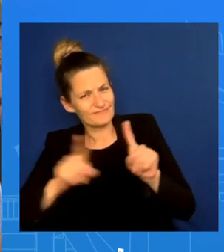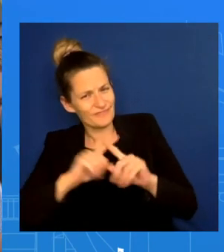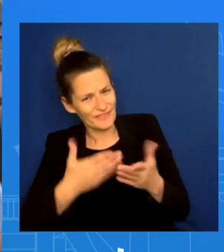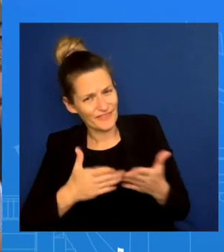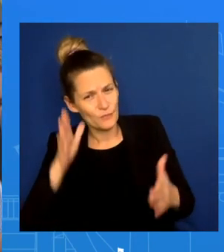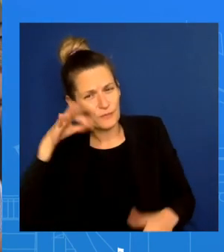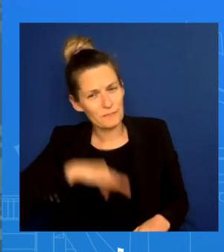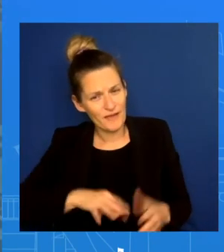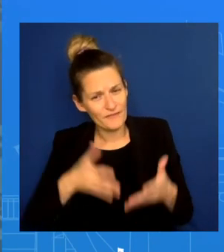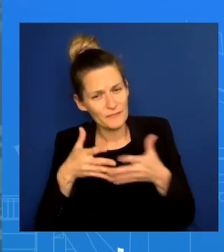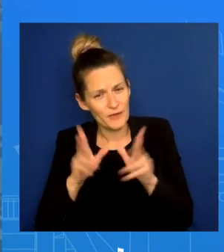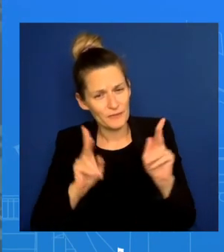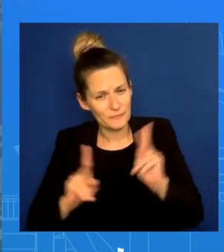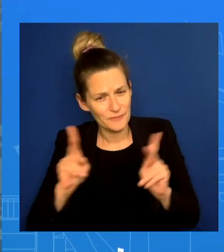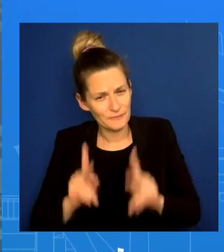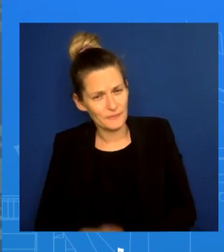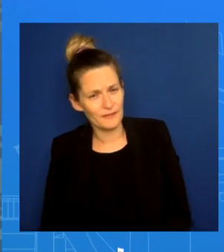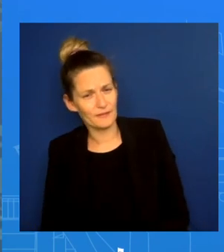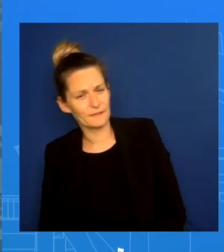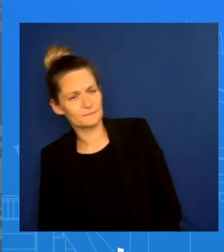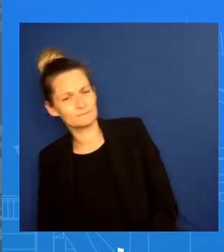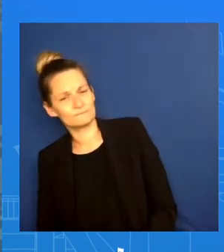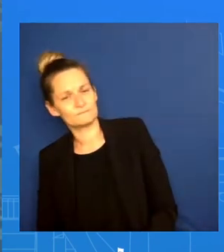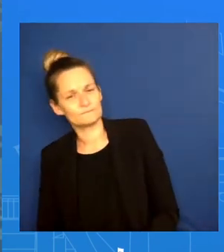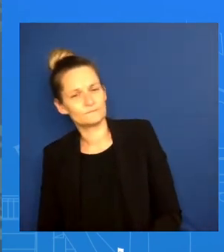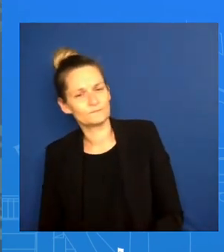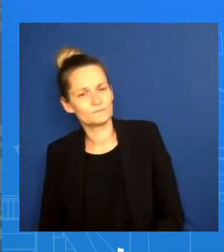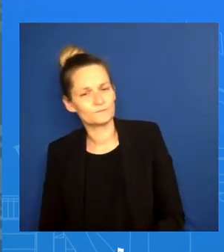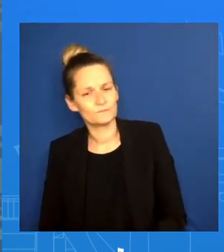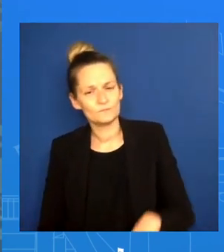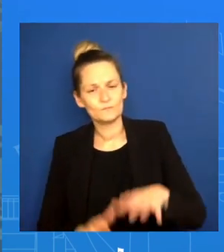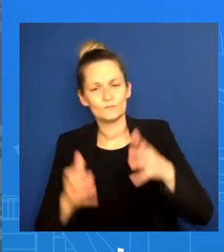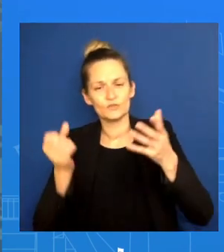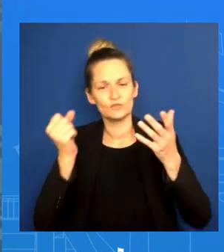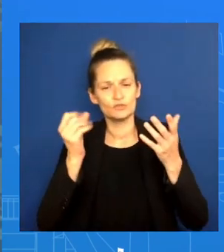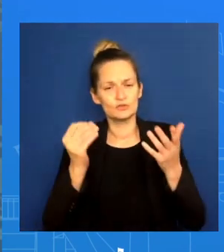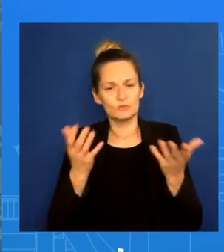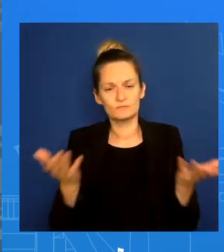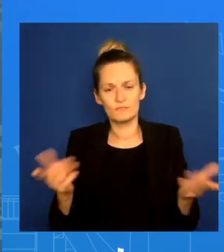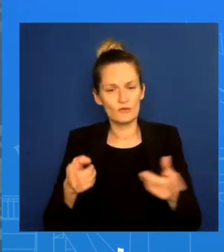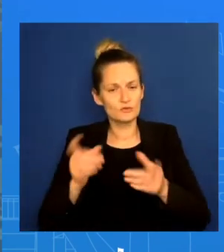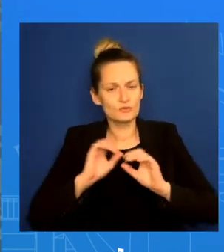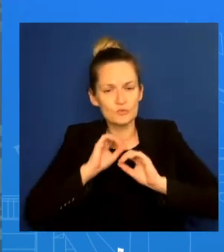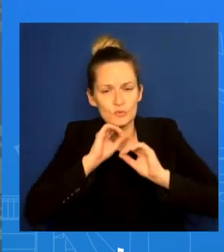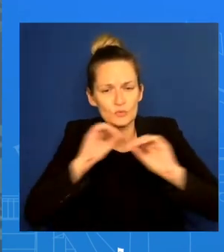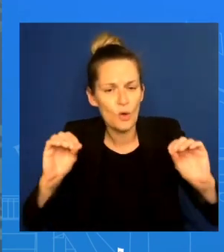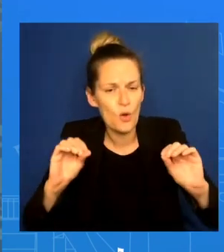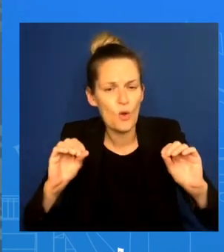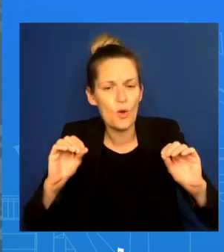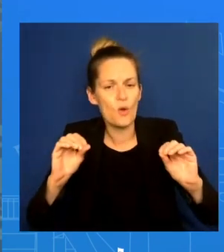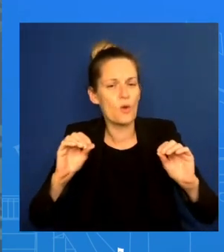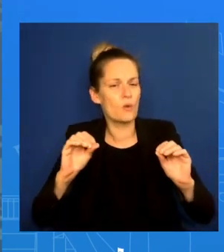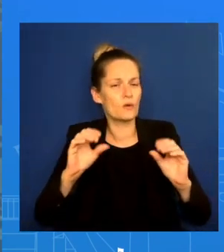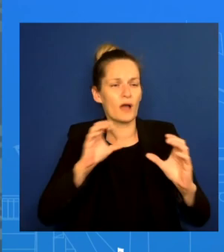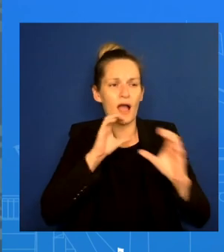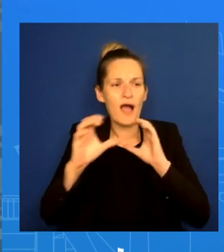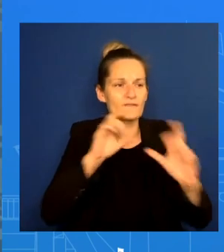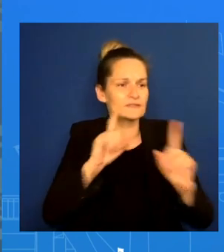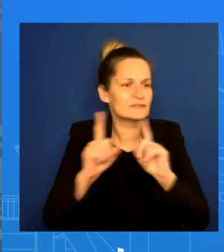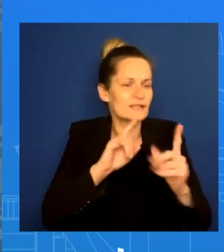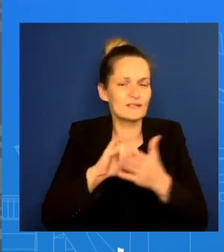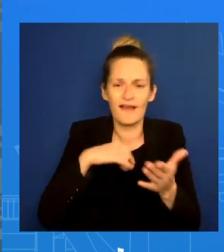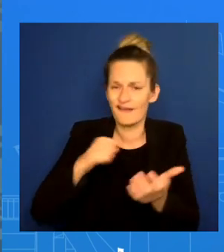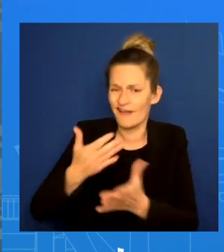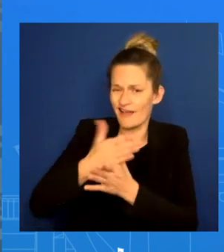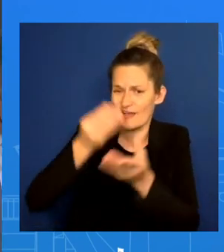there's about with no, Senator Manchin. There's no conversation that I can read out to you. Okay. Good. I want to ask a question about monkeypox